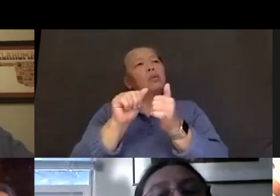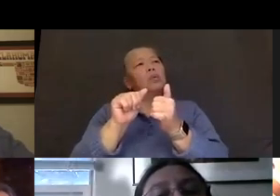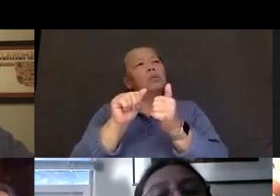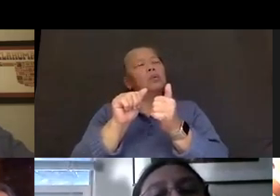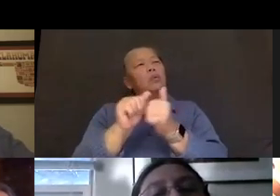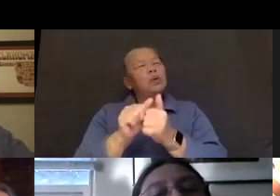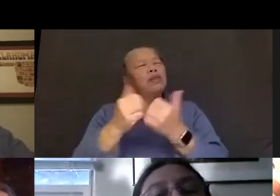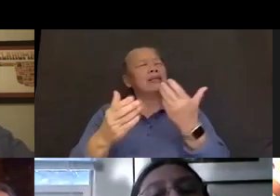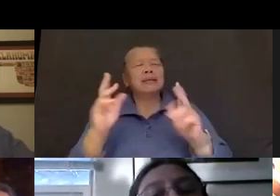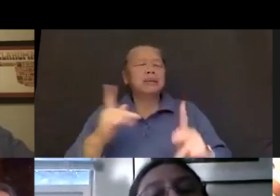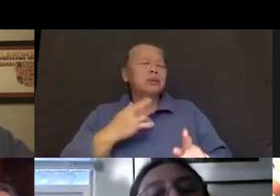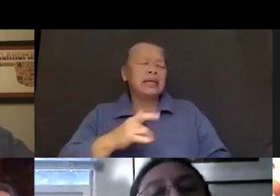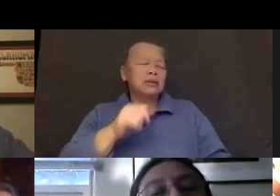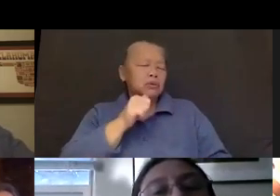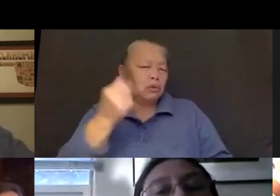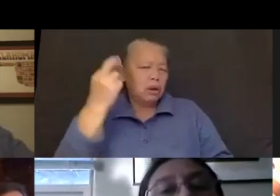realize is during